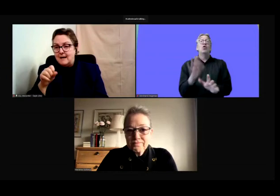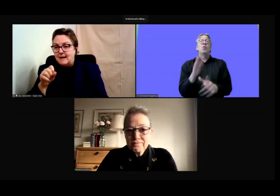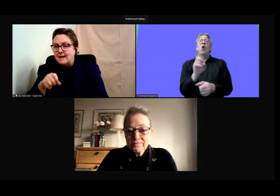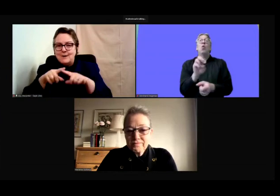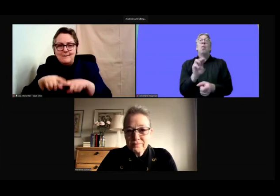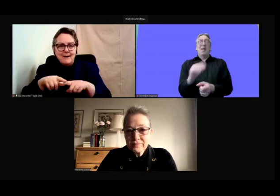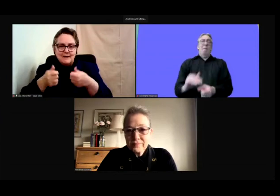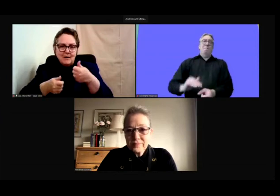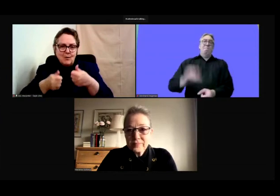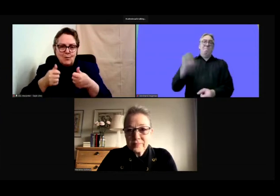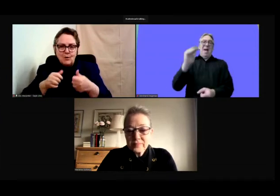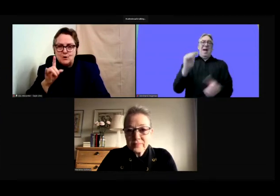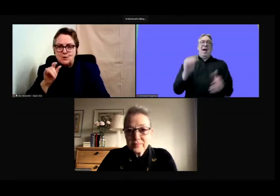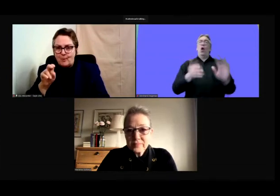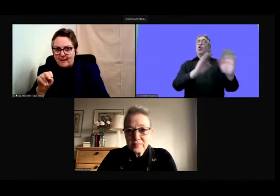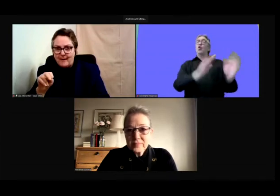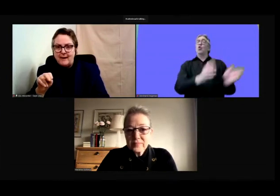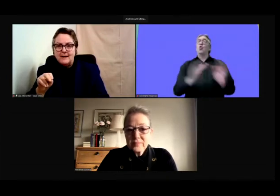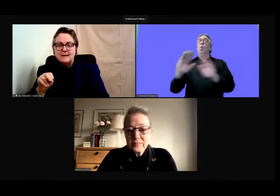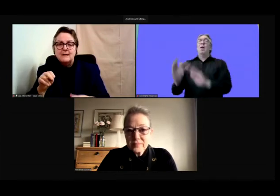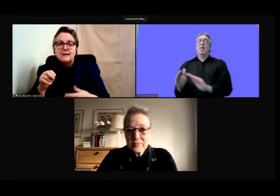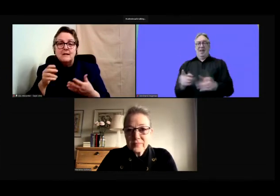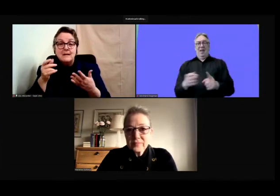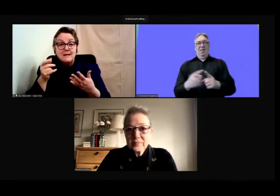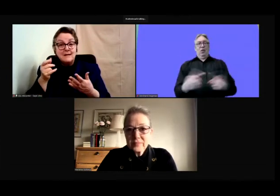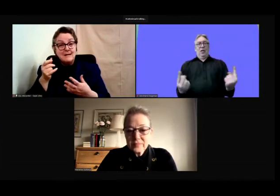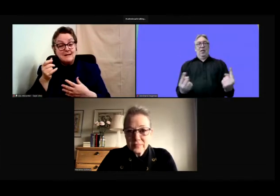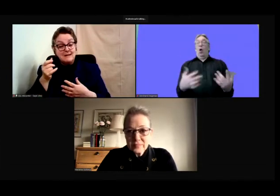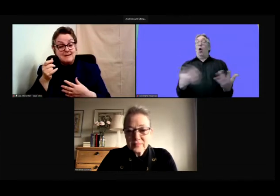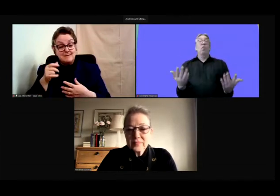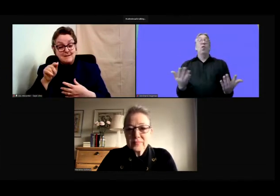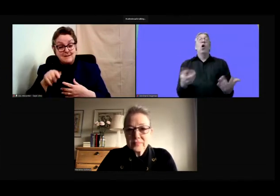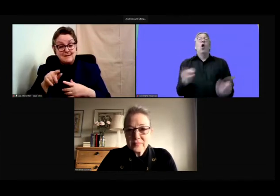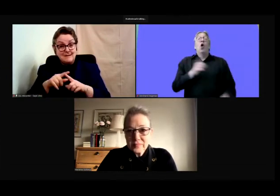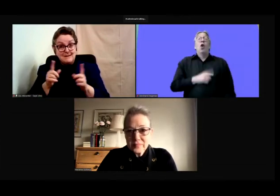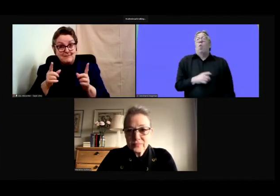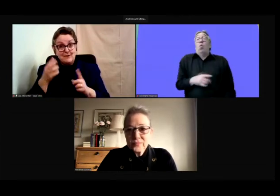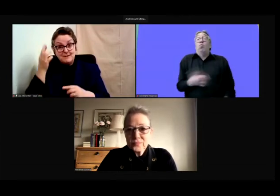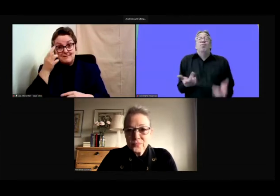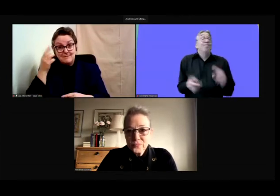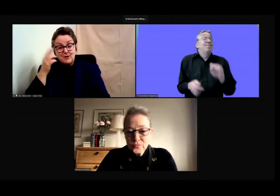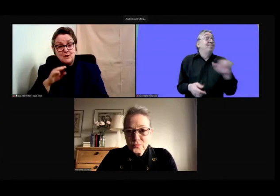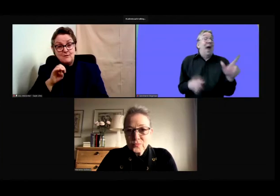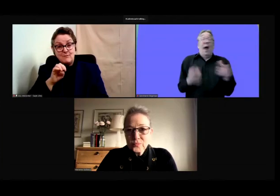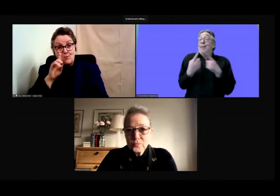is it a domain where there are simply cross-linguistic differences?